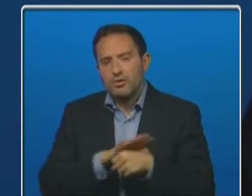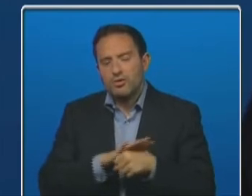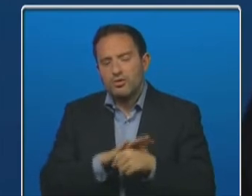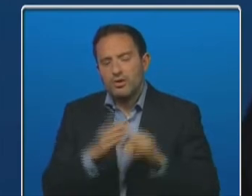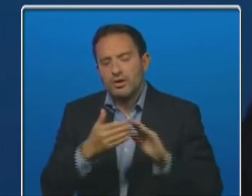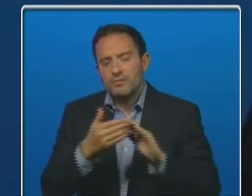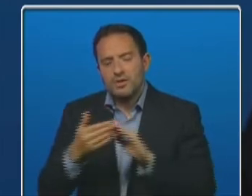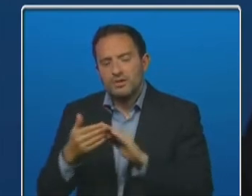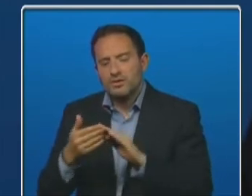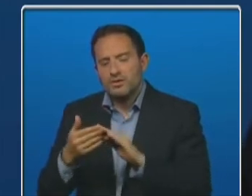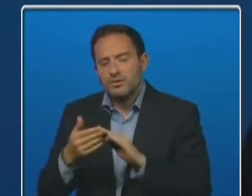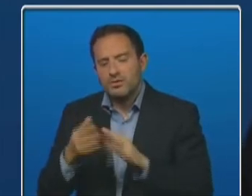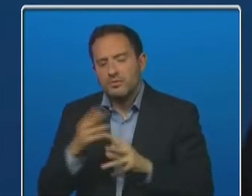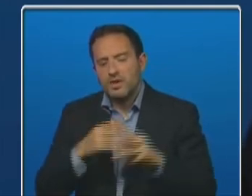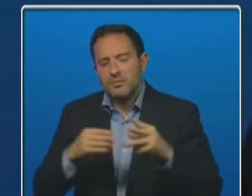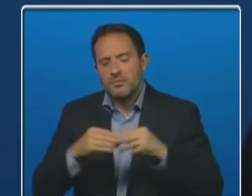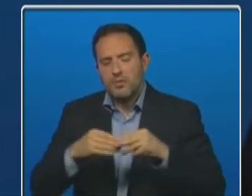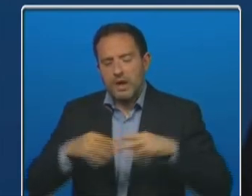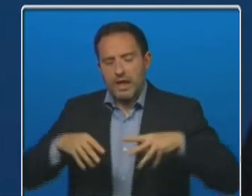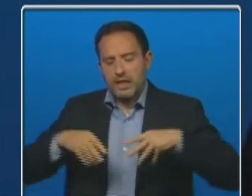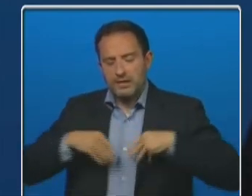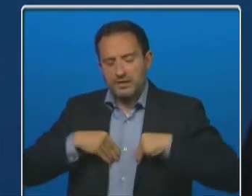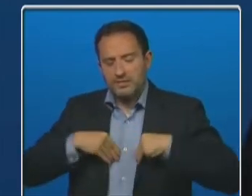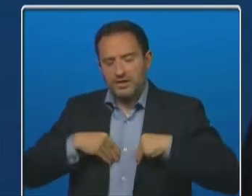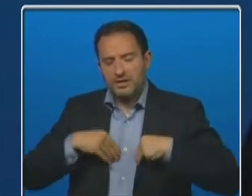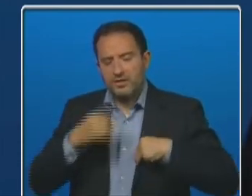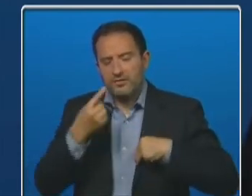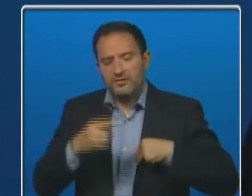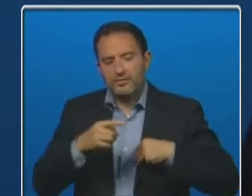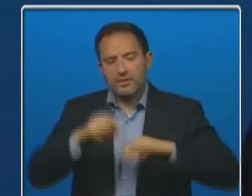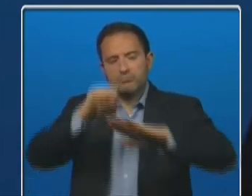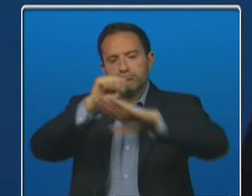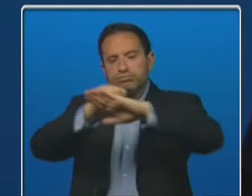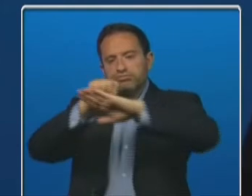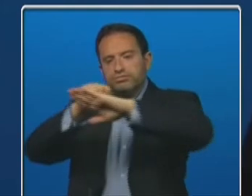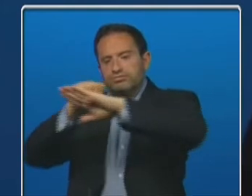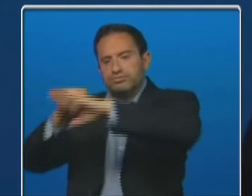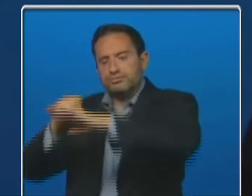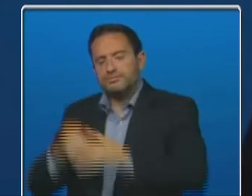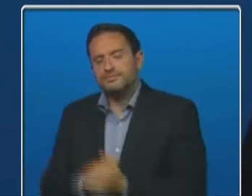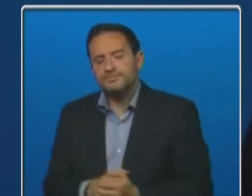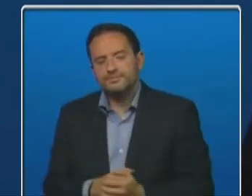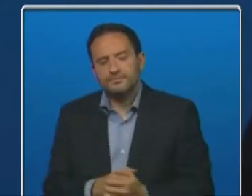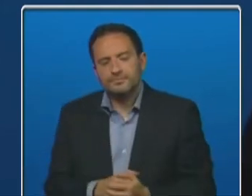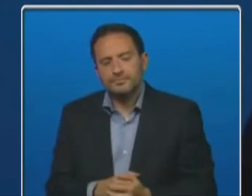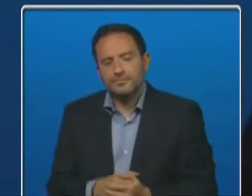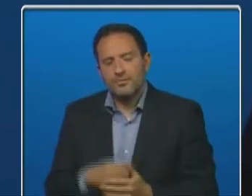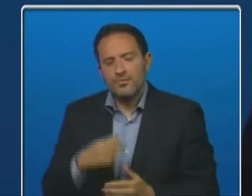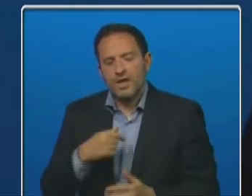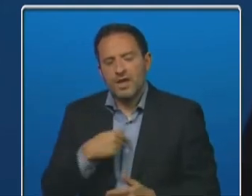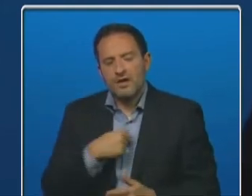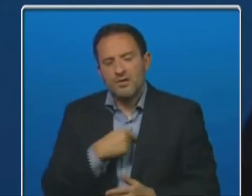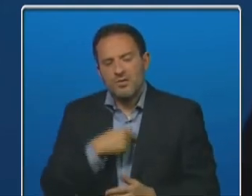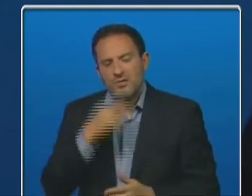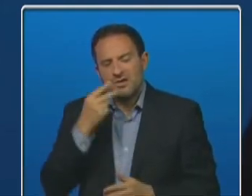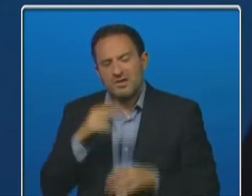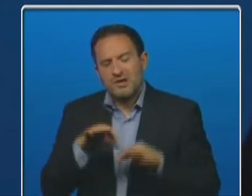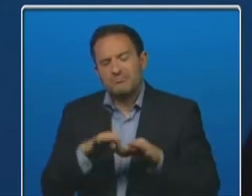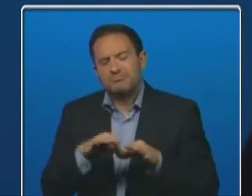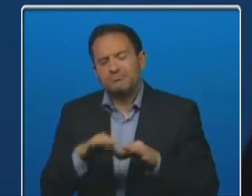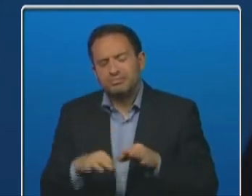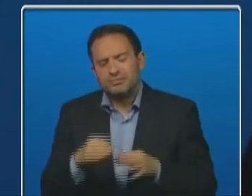tolerate or be more open to door-to-door enumeration. And what we found was by delaying some of our